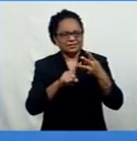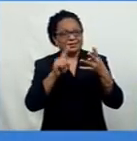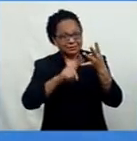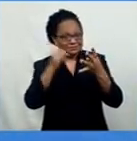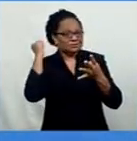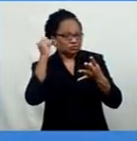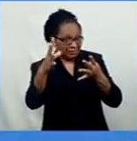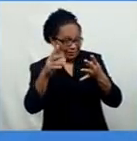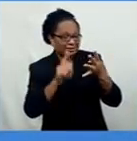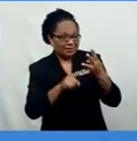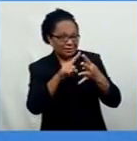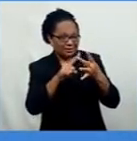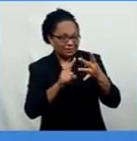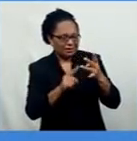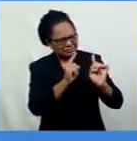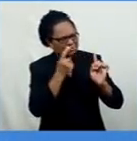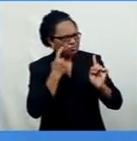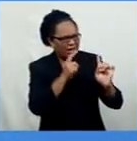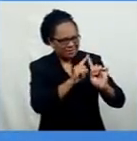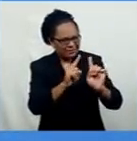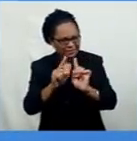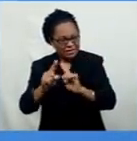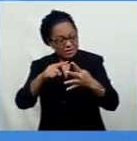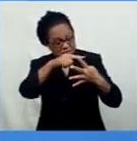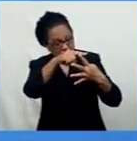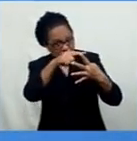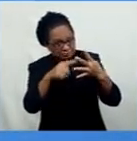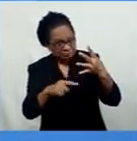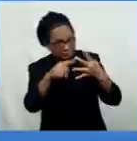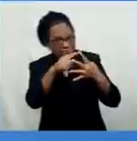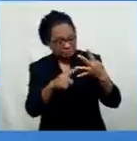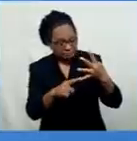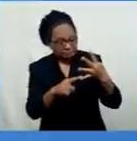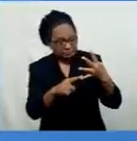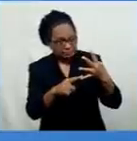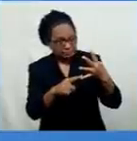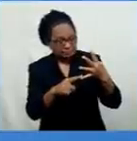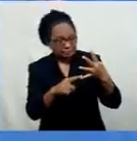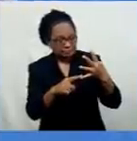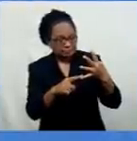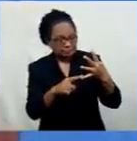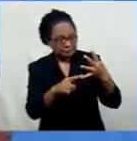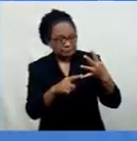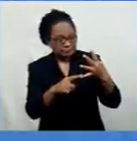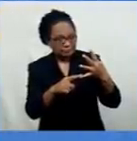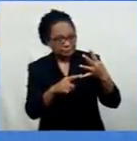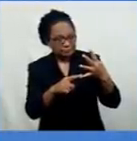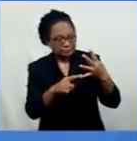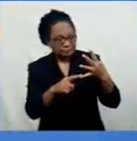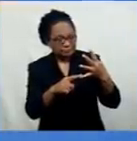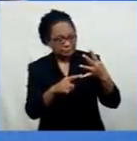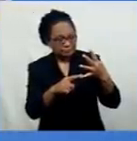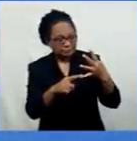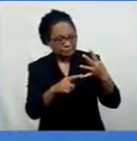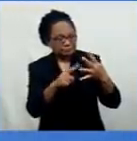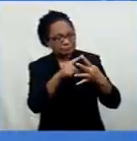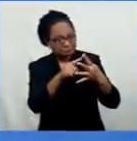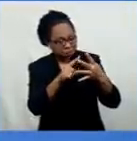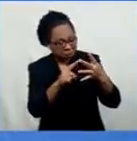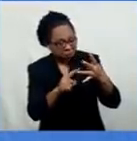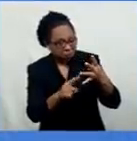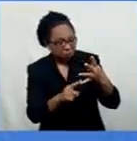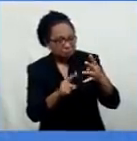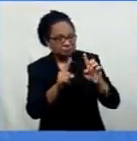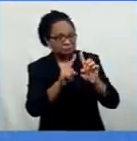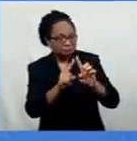javelin. And out of all of those four events. I